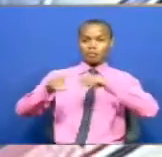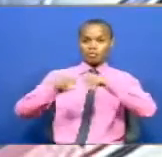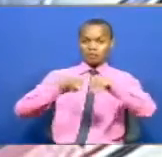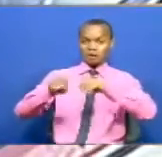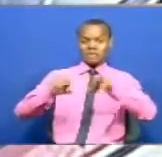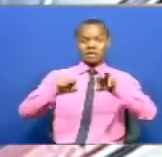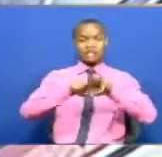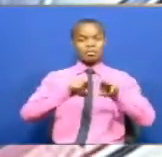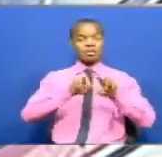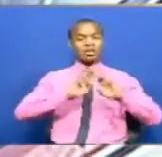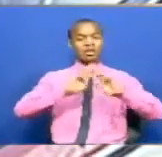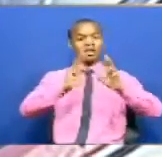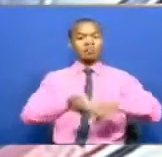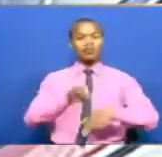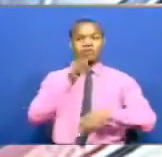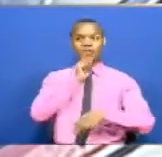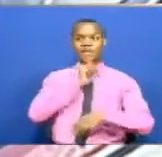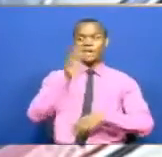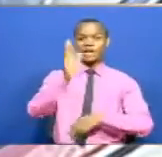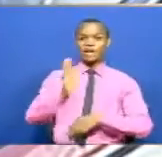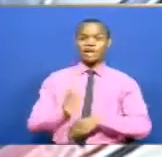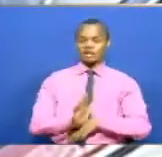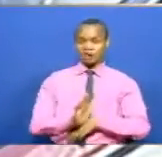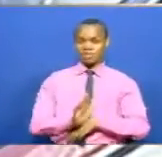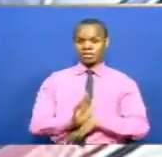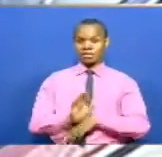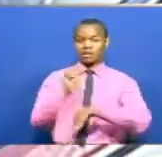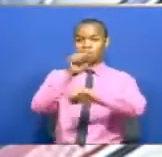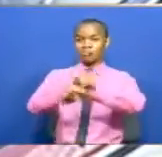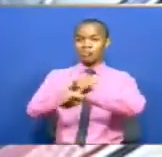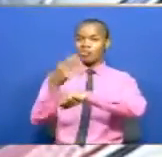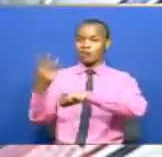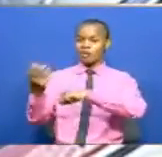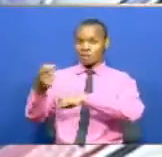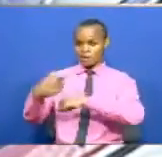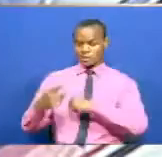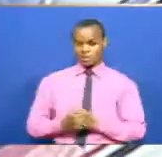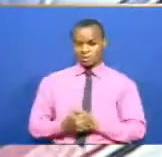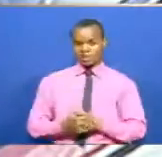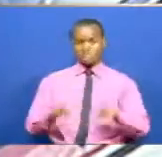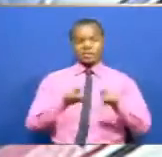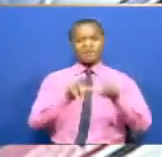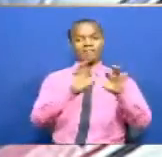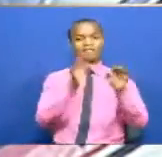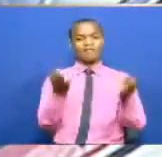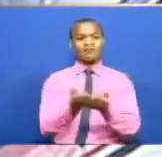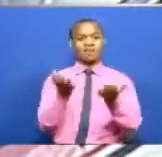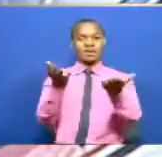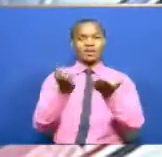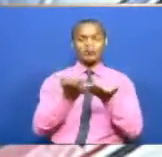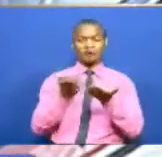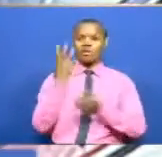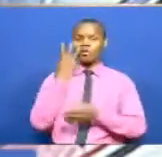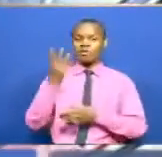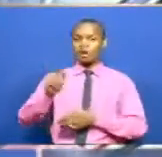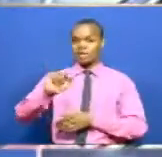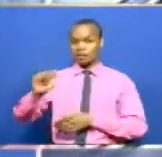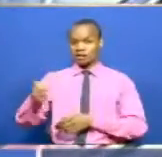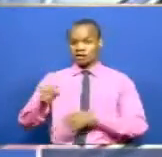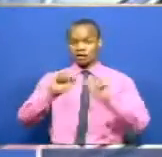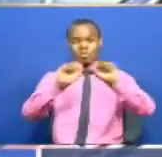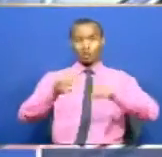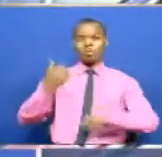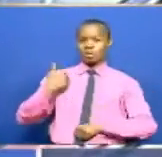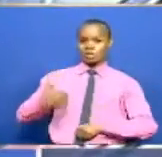reportedly not passed stool for nearly 4 months. The family requires 500,000 shillings to undergo a surgery at